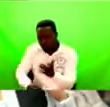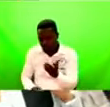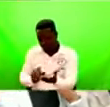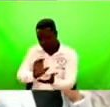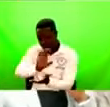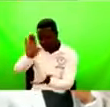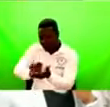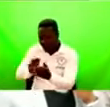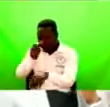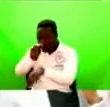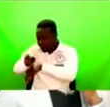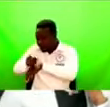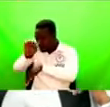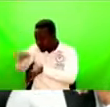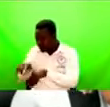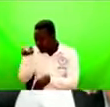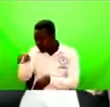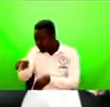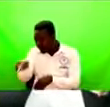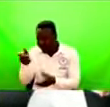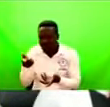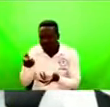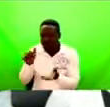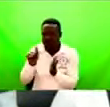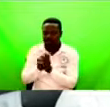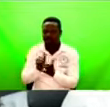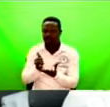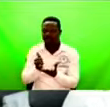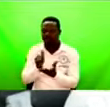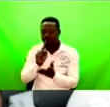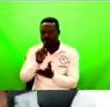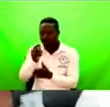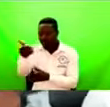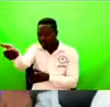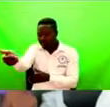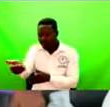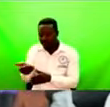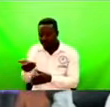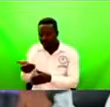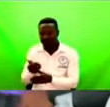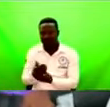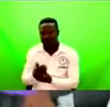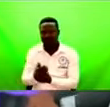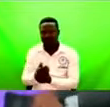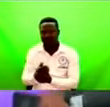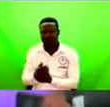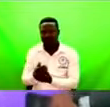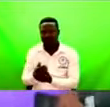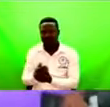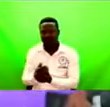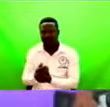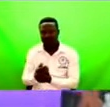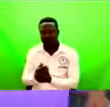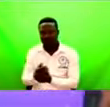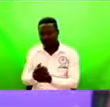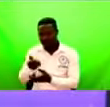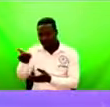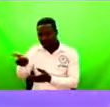of ministry that devises means to build major